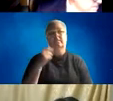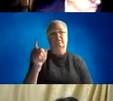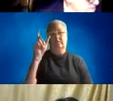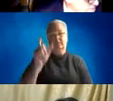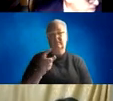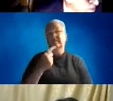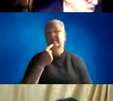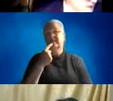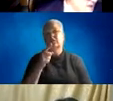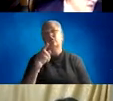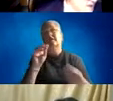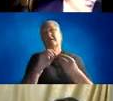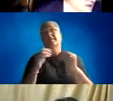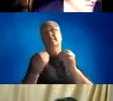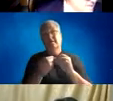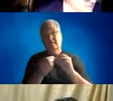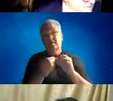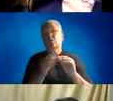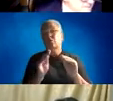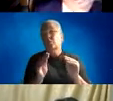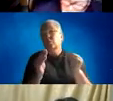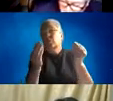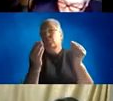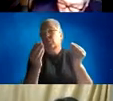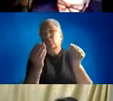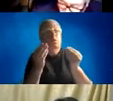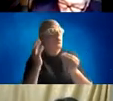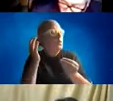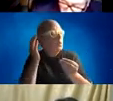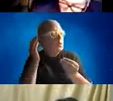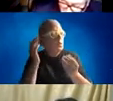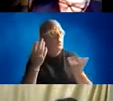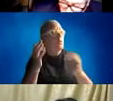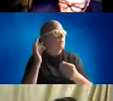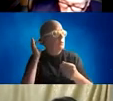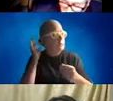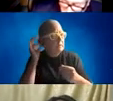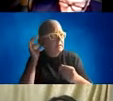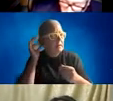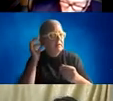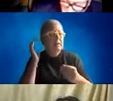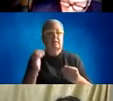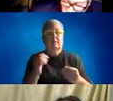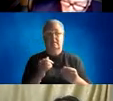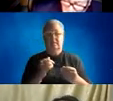who experience GBV and availability to justice and support services, SDG 5. Yeah.